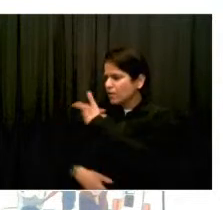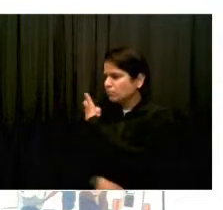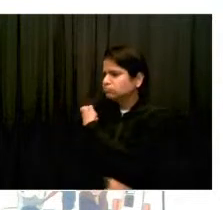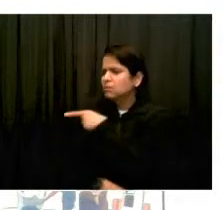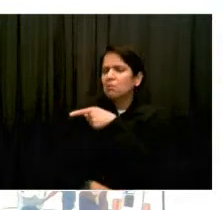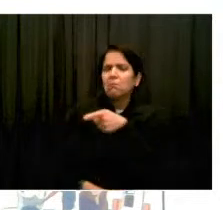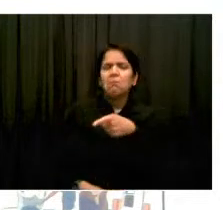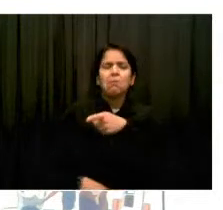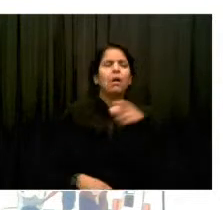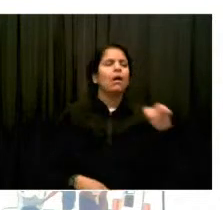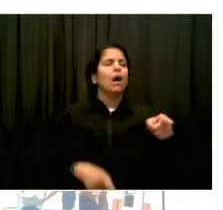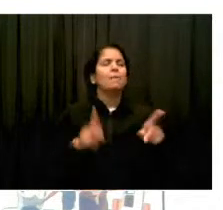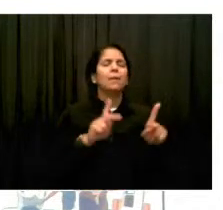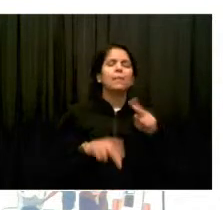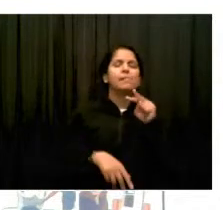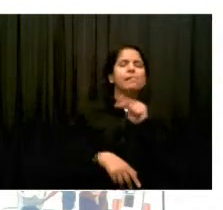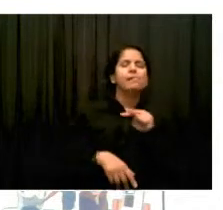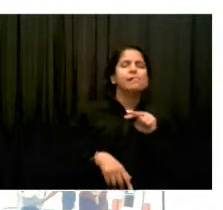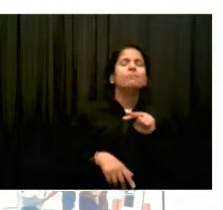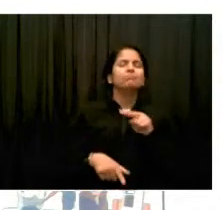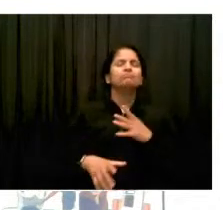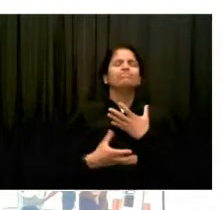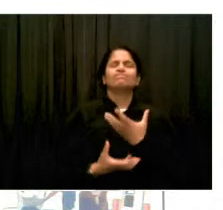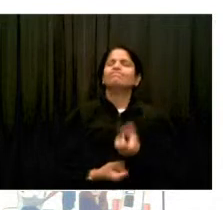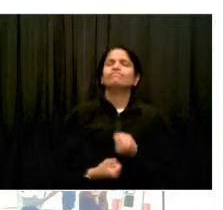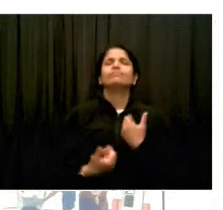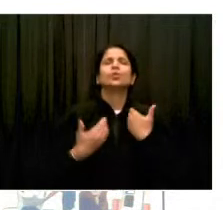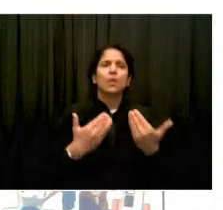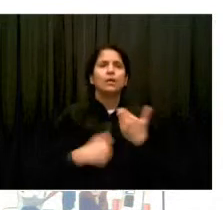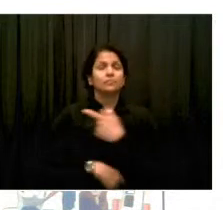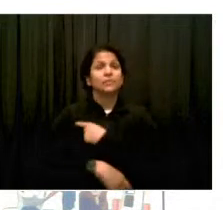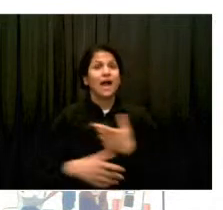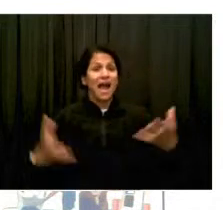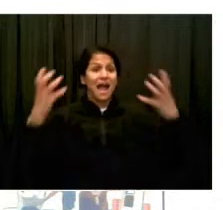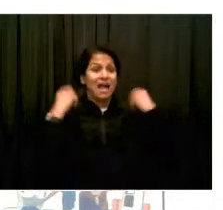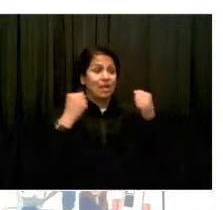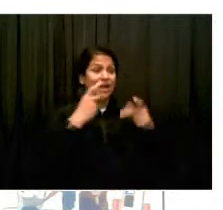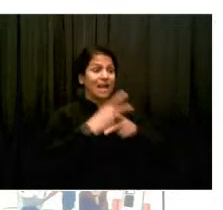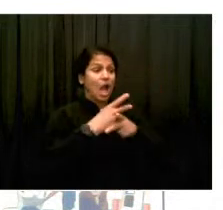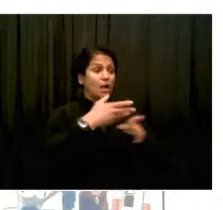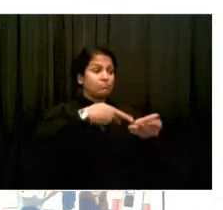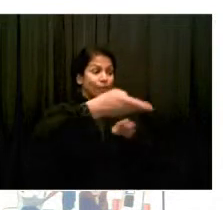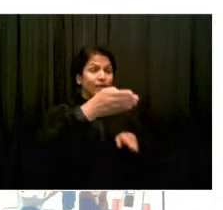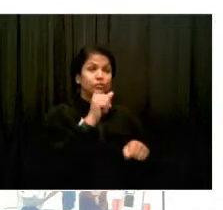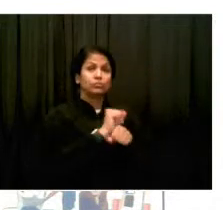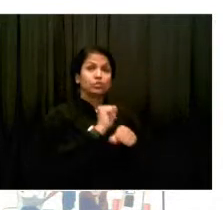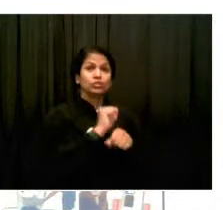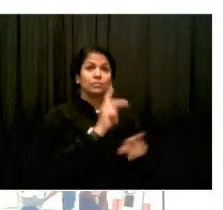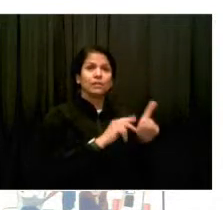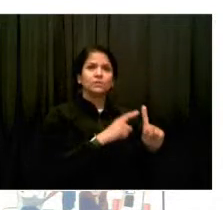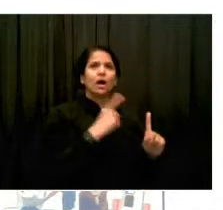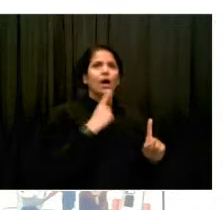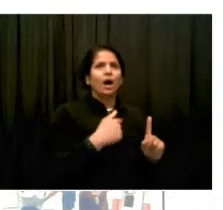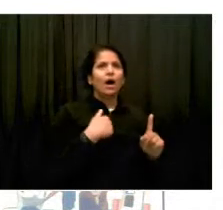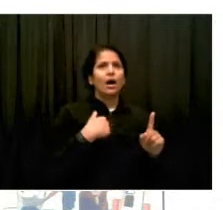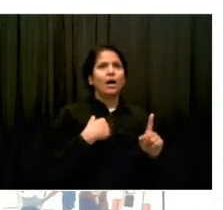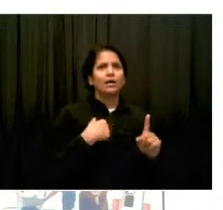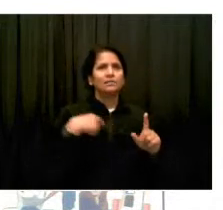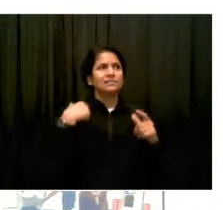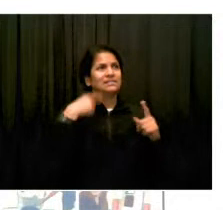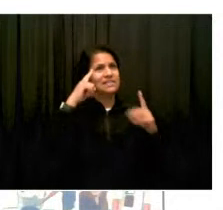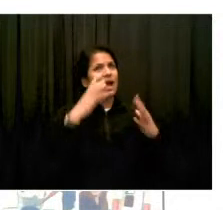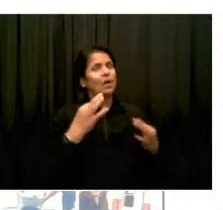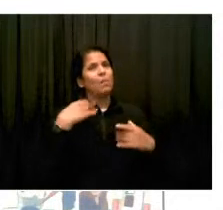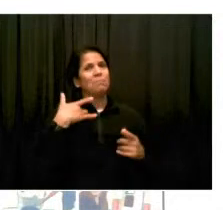stories about why they chose to get vaccinated, understanding that the vast majority of side effects are